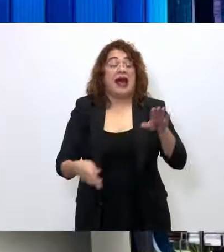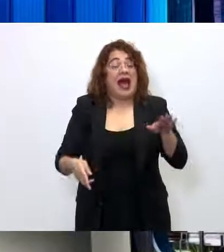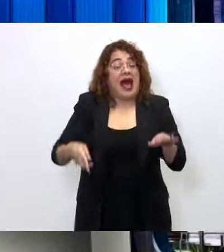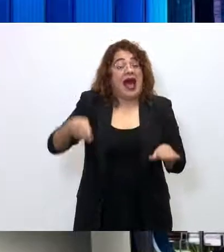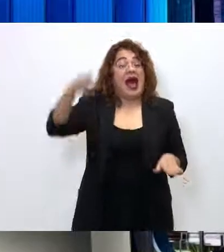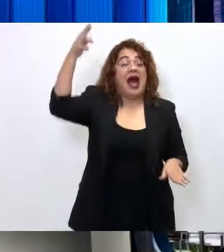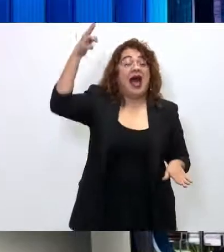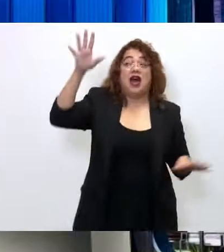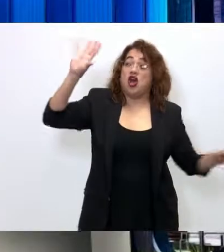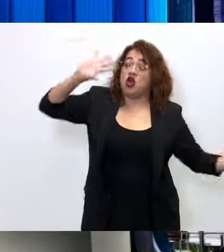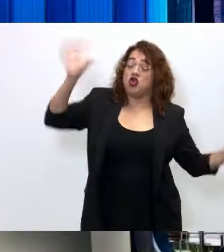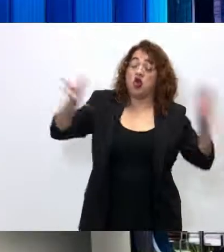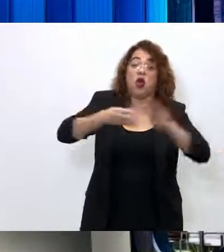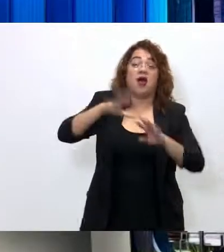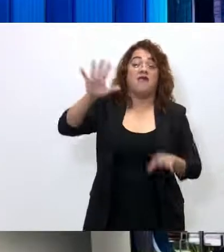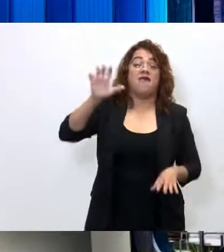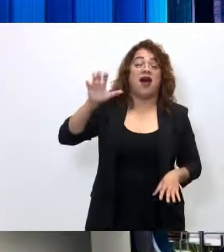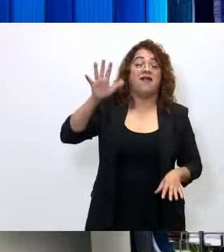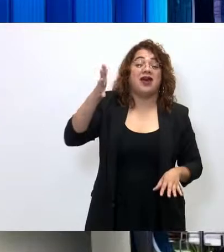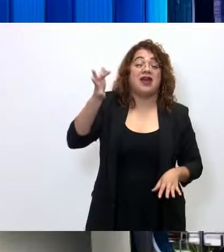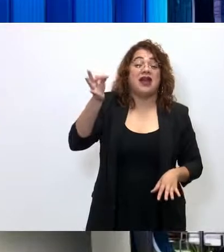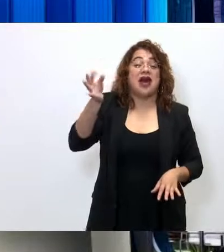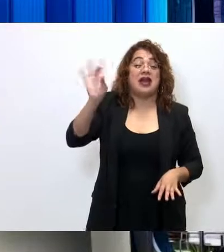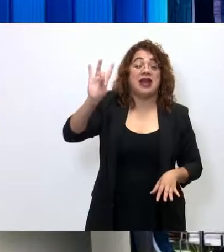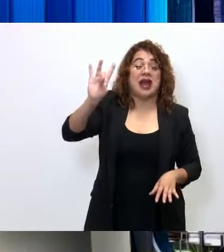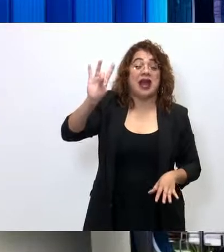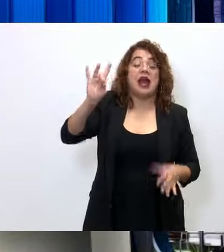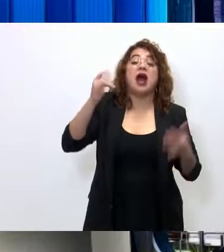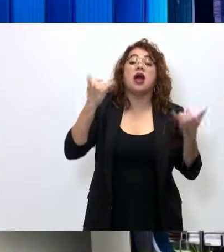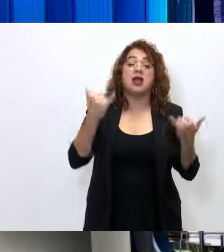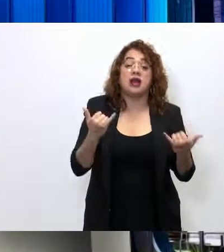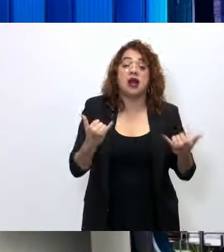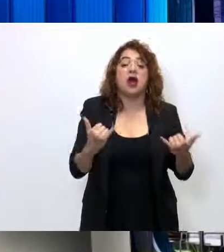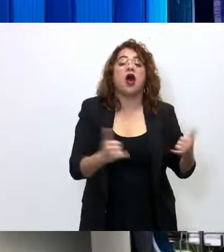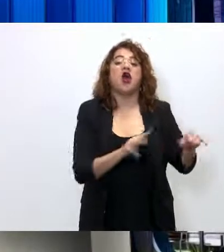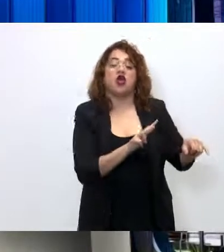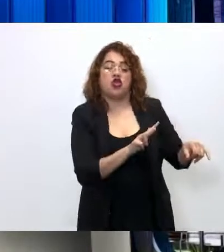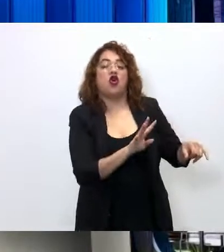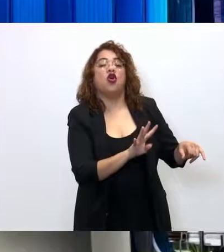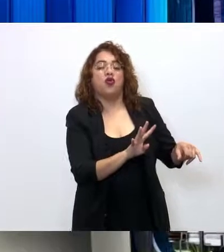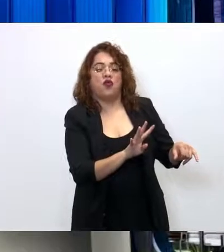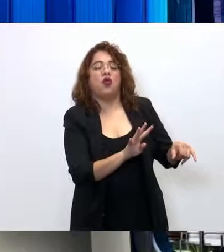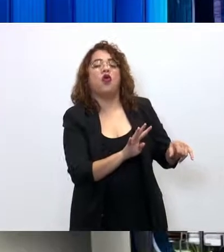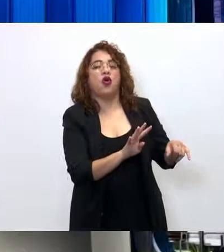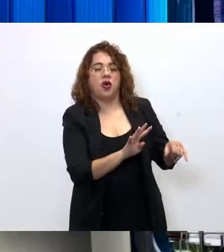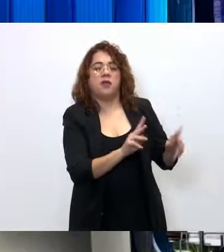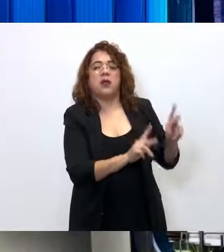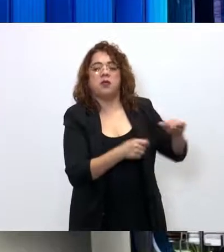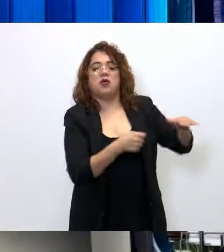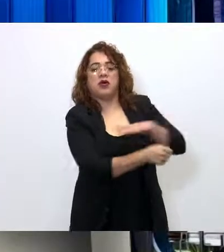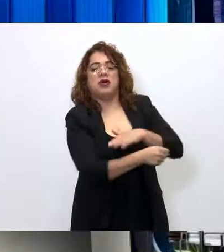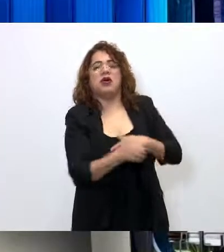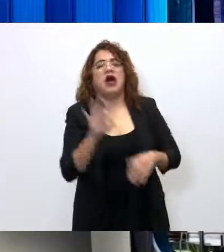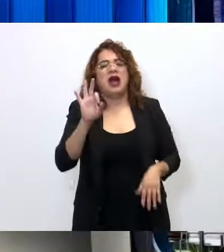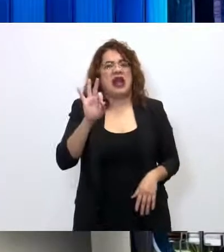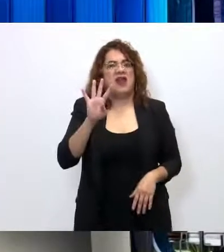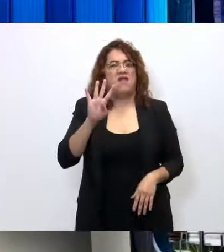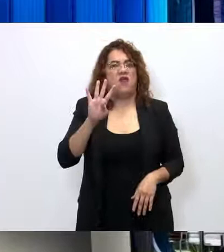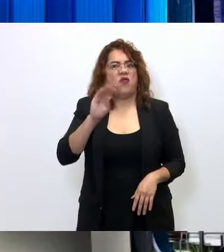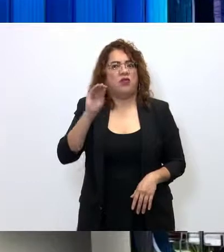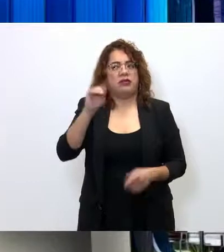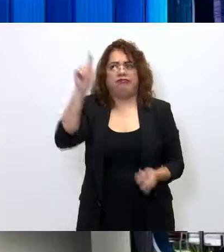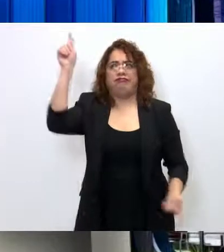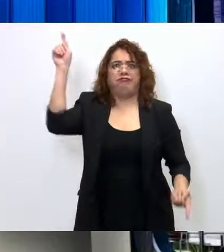the surge. There are now 34 people who are hospitalized, which is a 94% decrease. And the mayor did mention we have